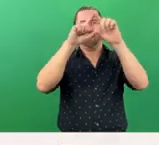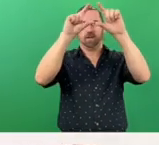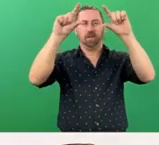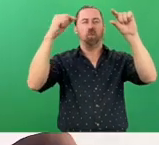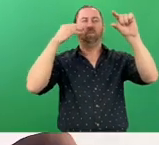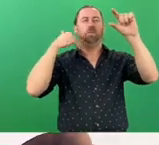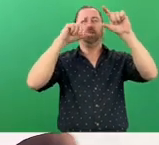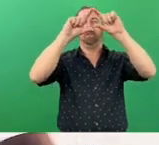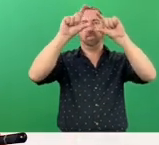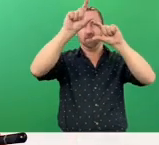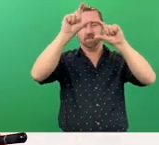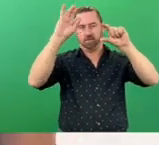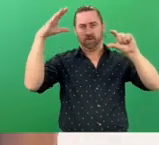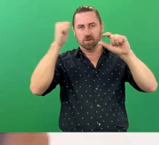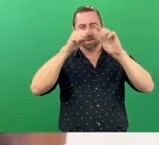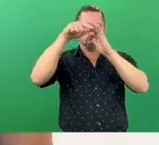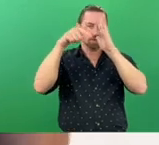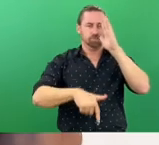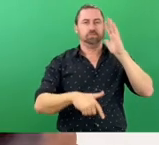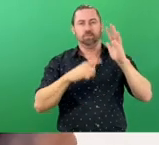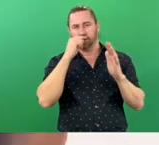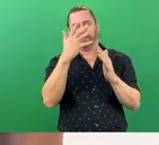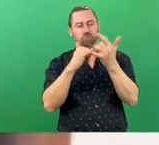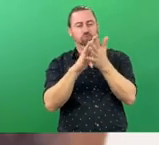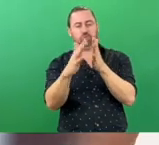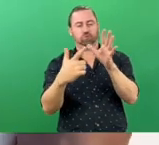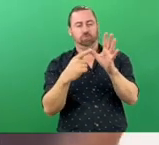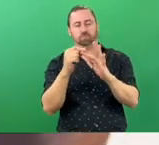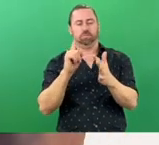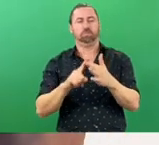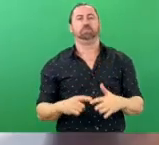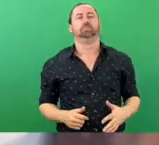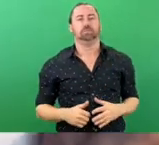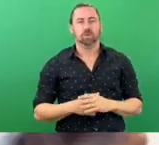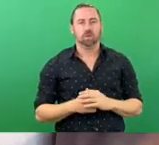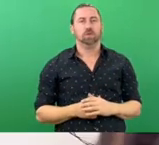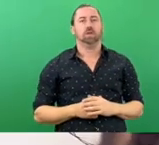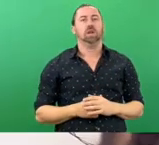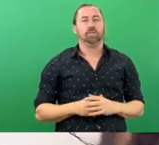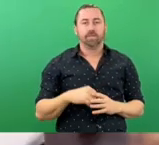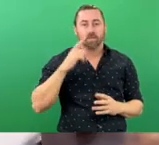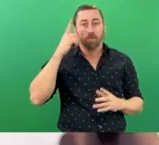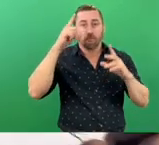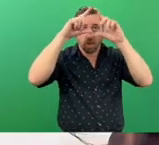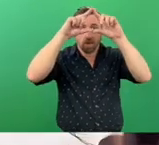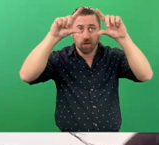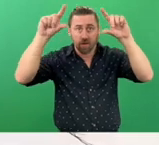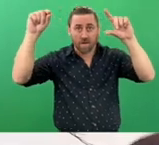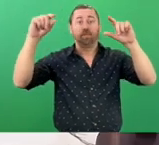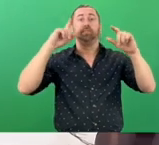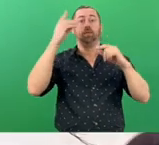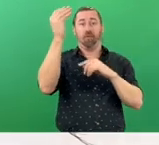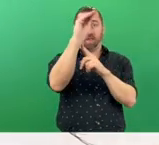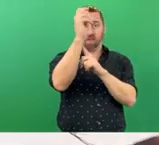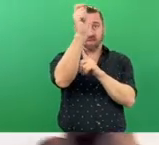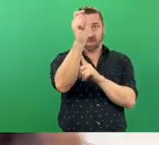of detail on her, but you can get some of this beautiful shape. And you see the way I'm just doing this by moving